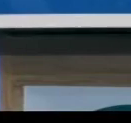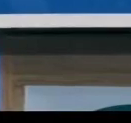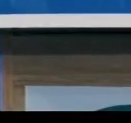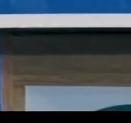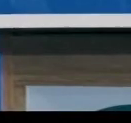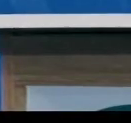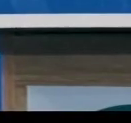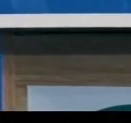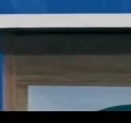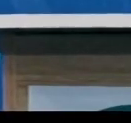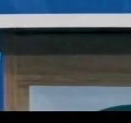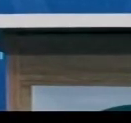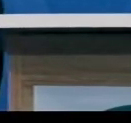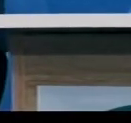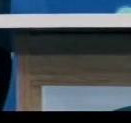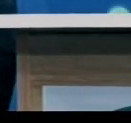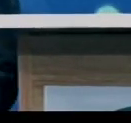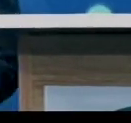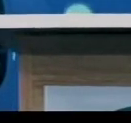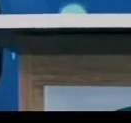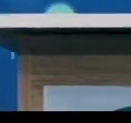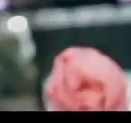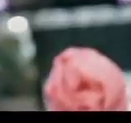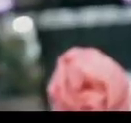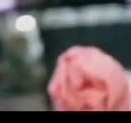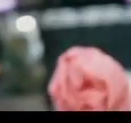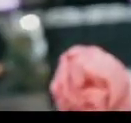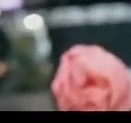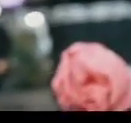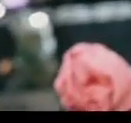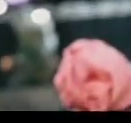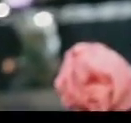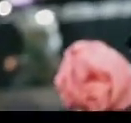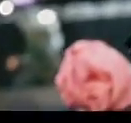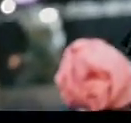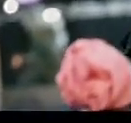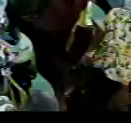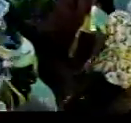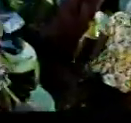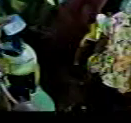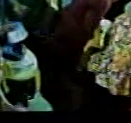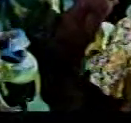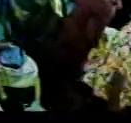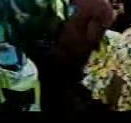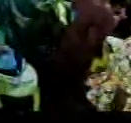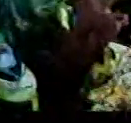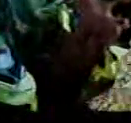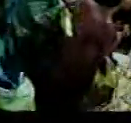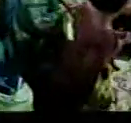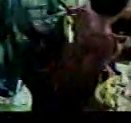excitement, happiness in your life, in Jesus' name.